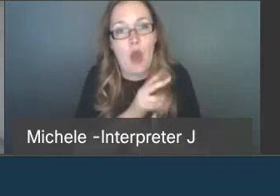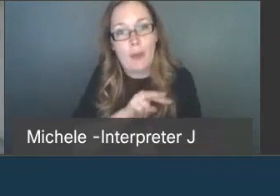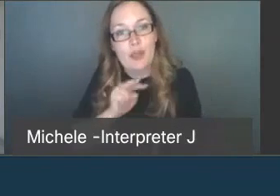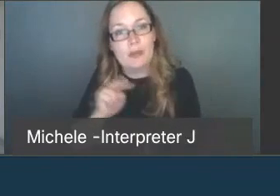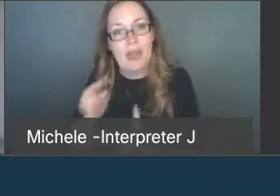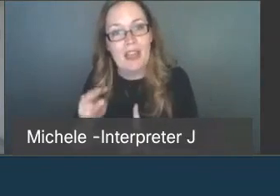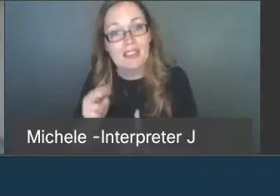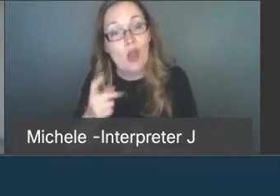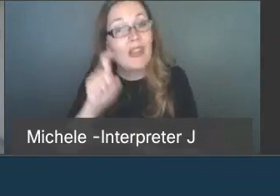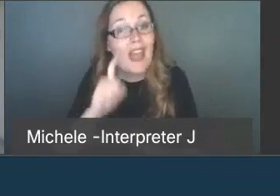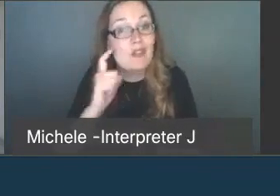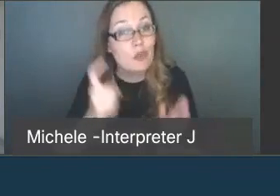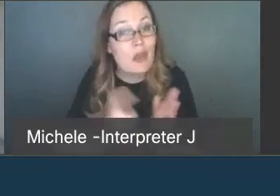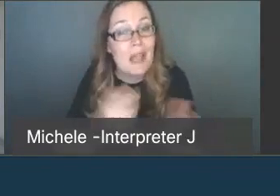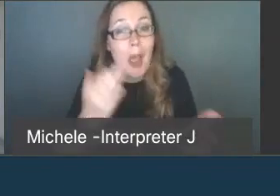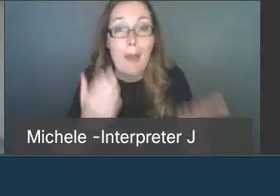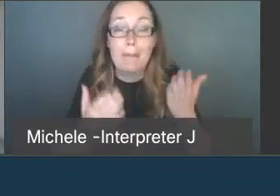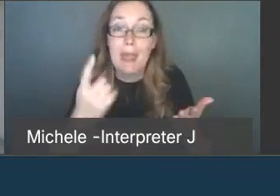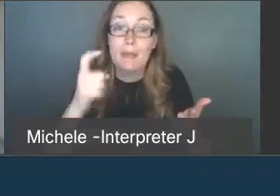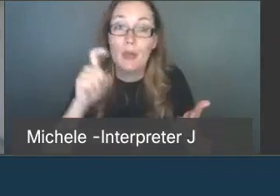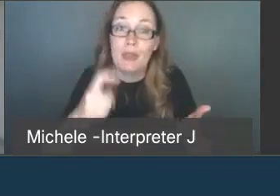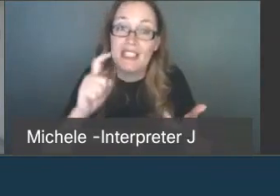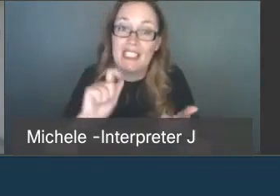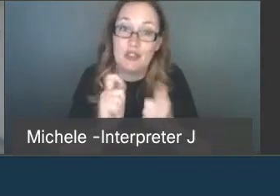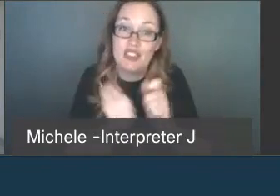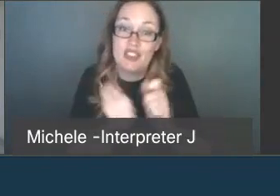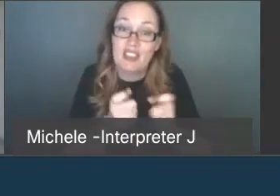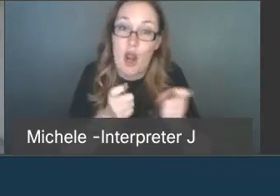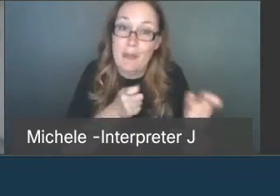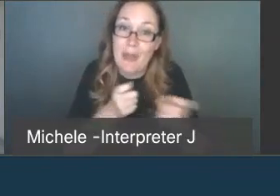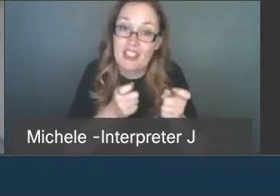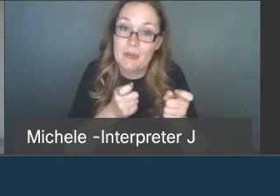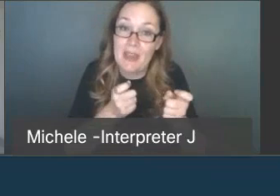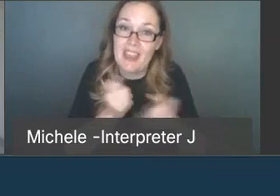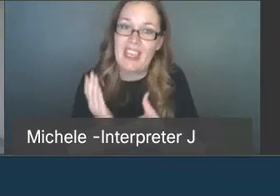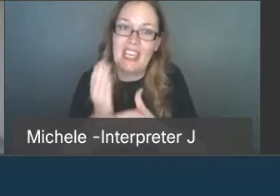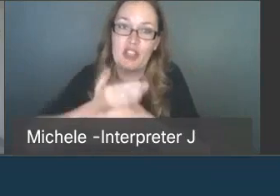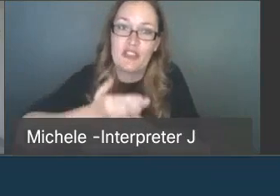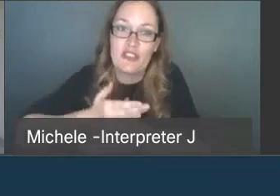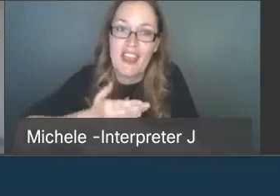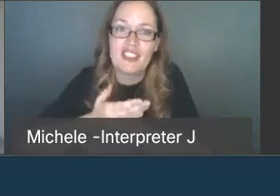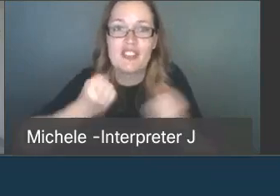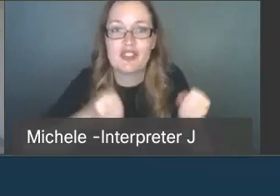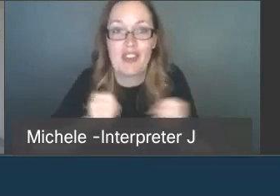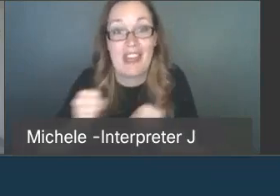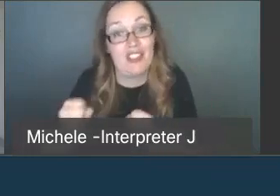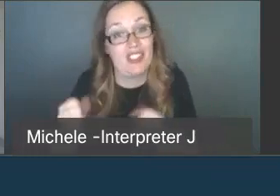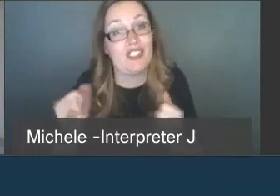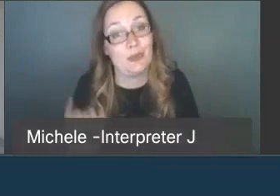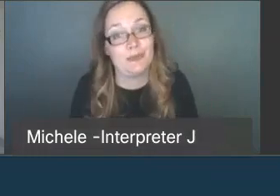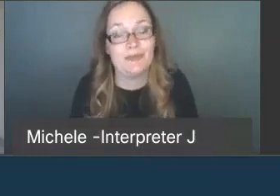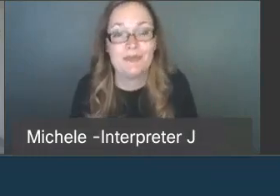acknowledge that we might need to change our management and intervention strategies. So I'm going to drill down a little bit further